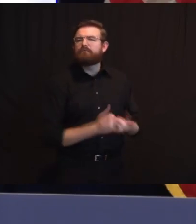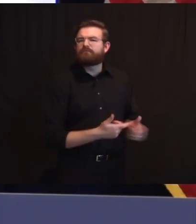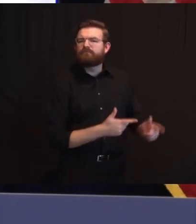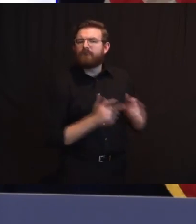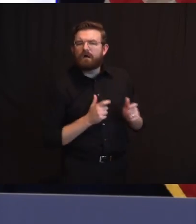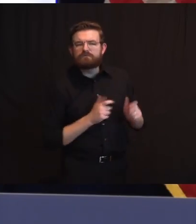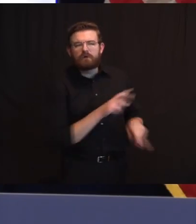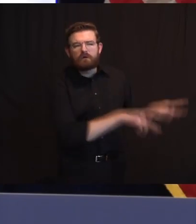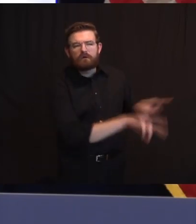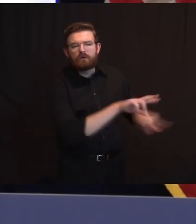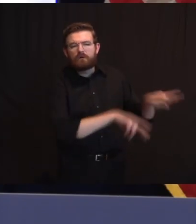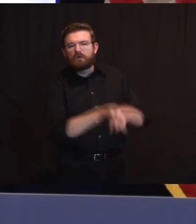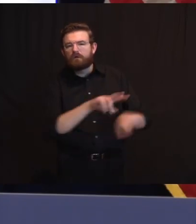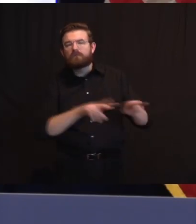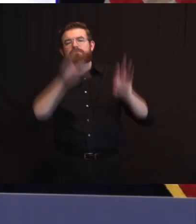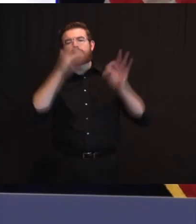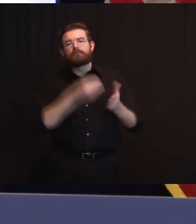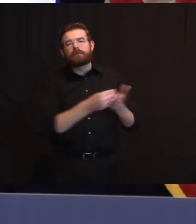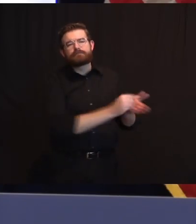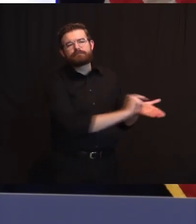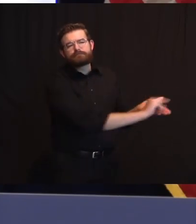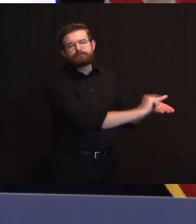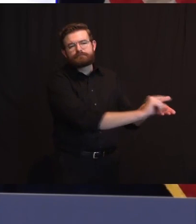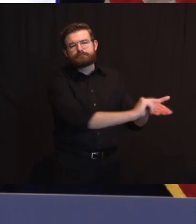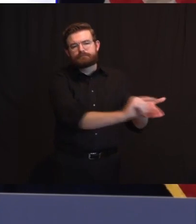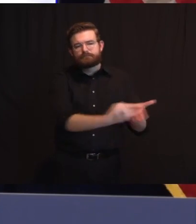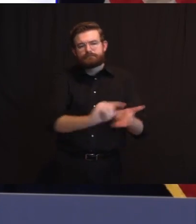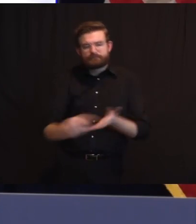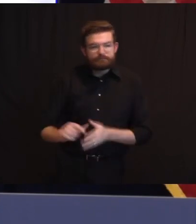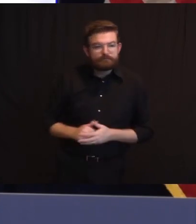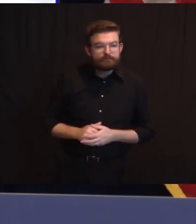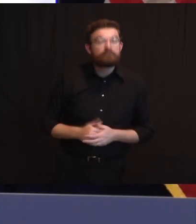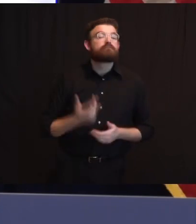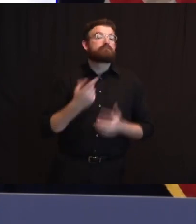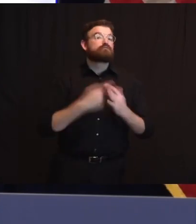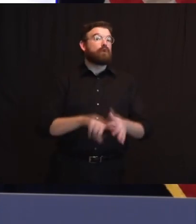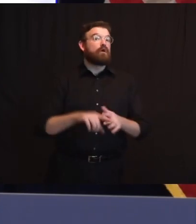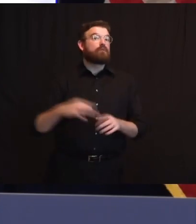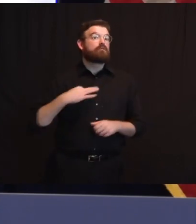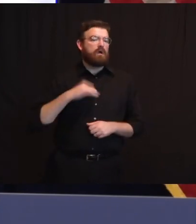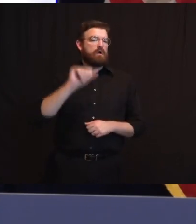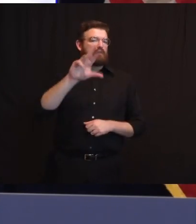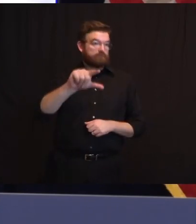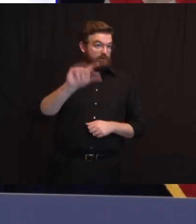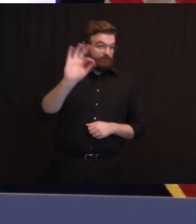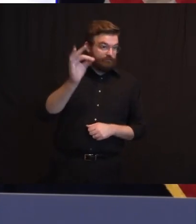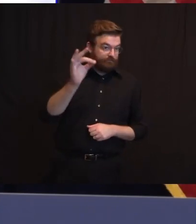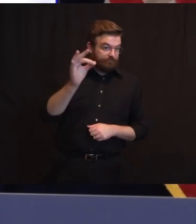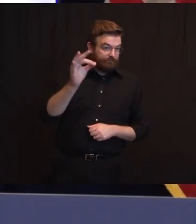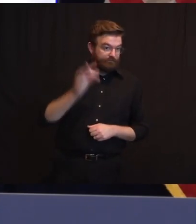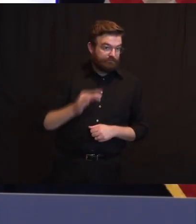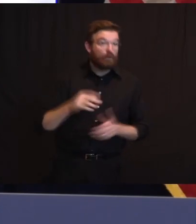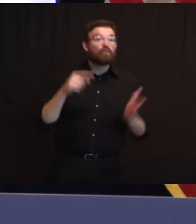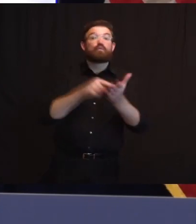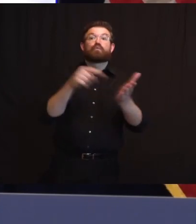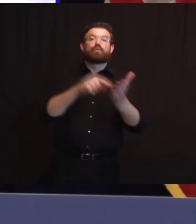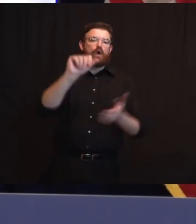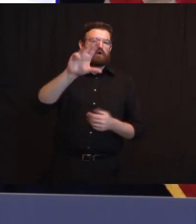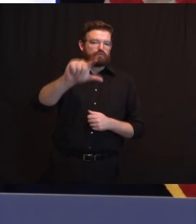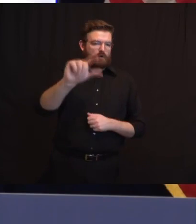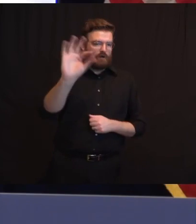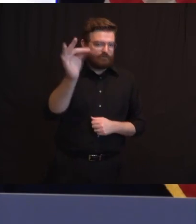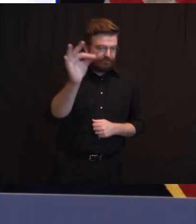early September. The department recognizes healthcare and hospital laboratories are critical partners to build infectious disease